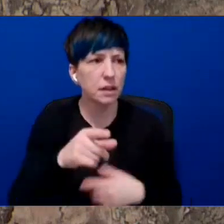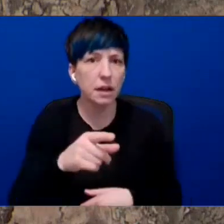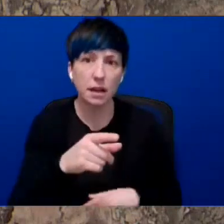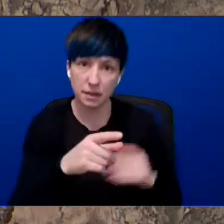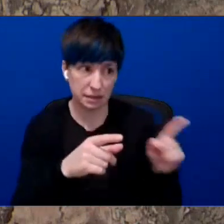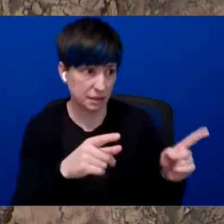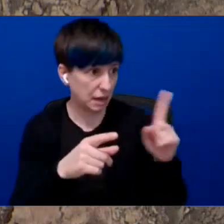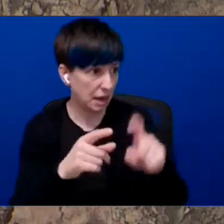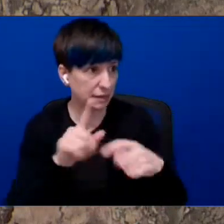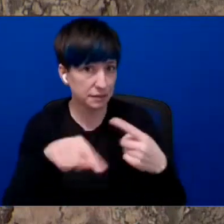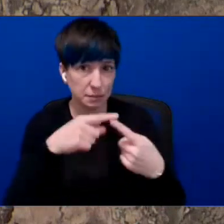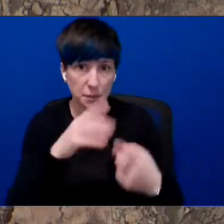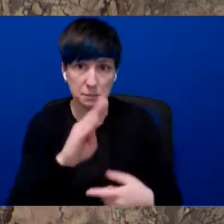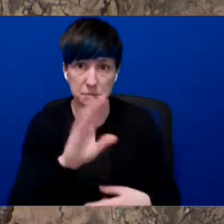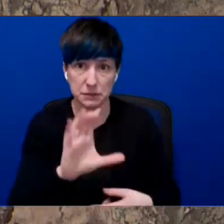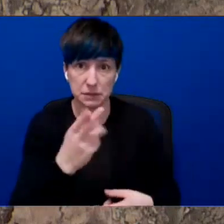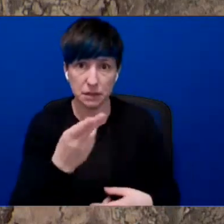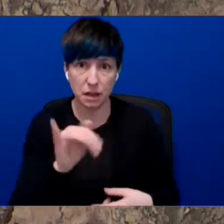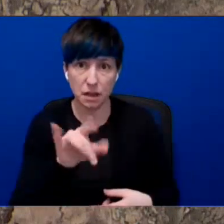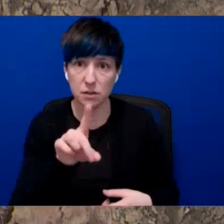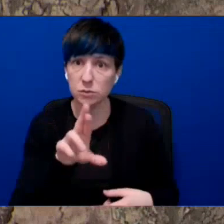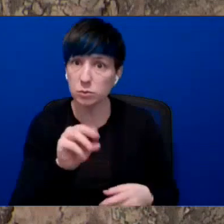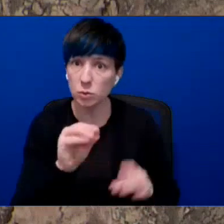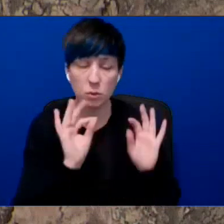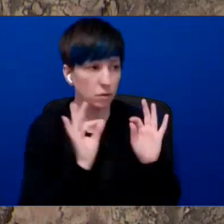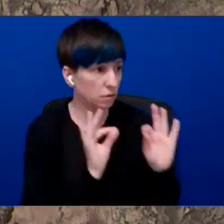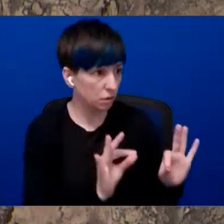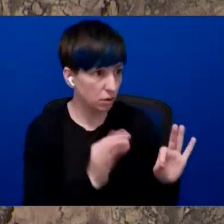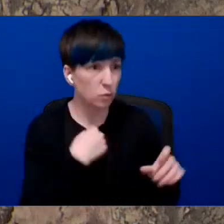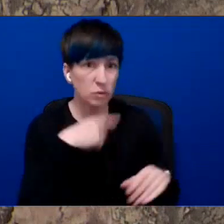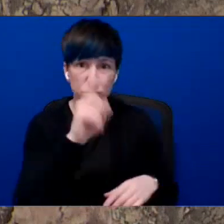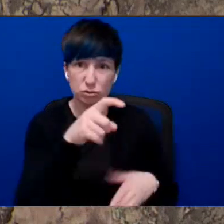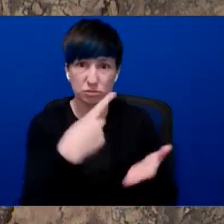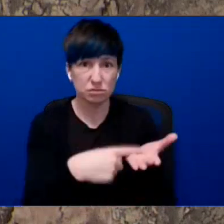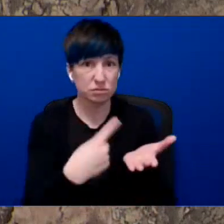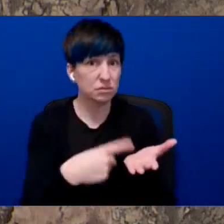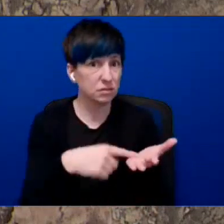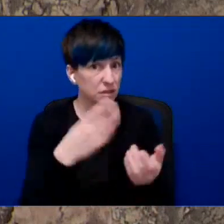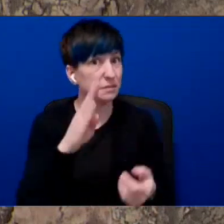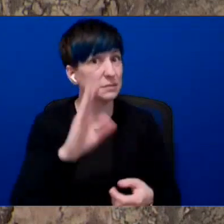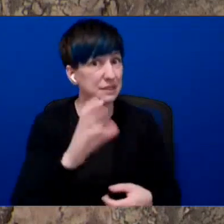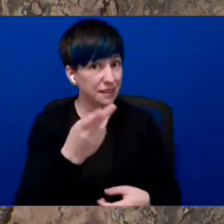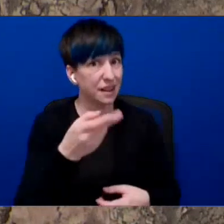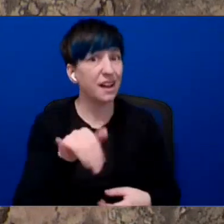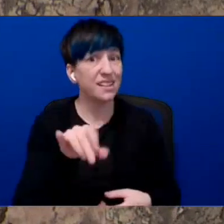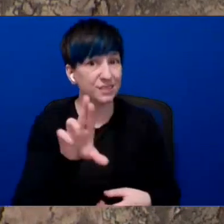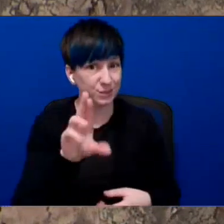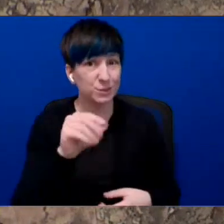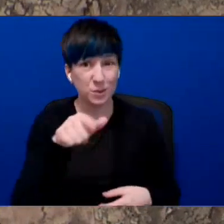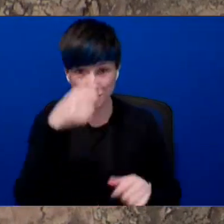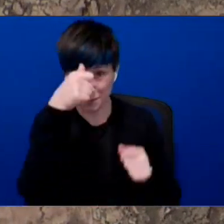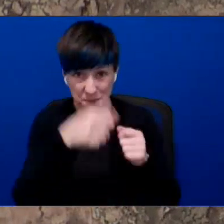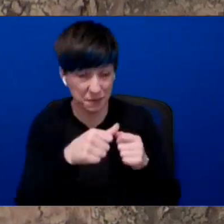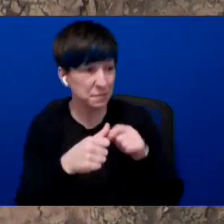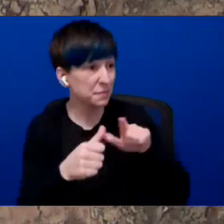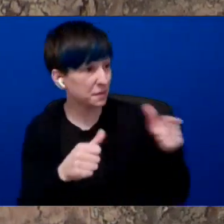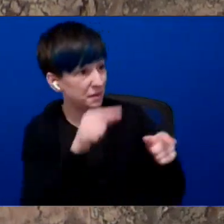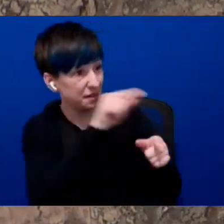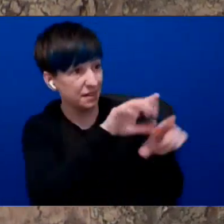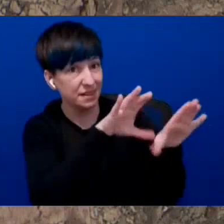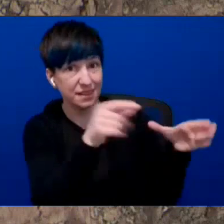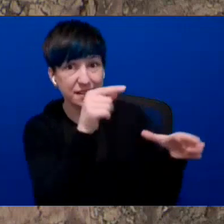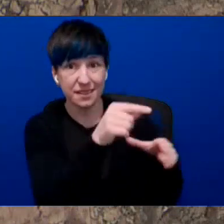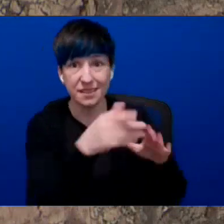is, because I think he doesn't want to talk about their government's record on BC Hydro when they were on this side of the House. Mr.